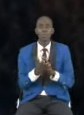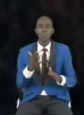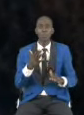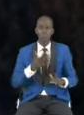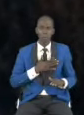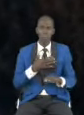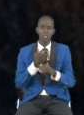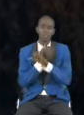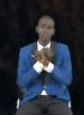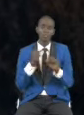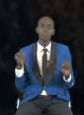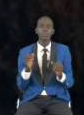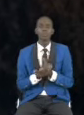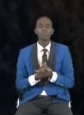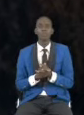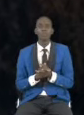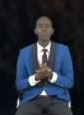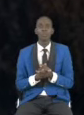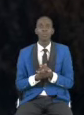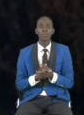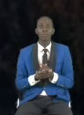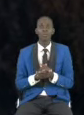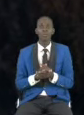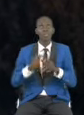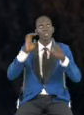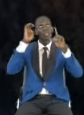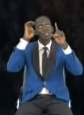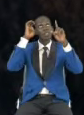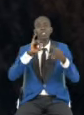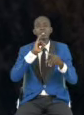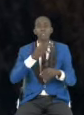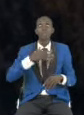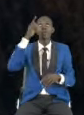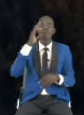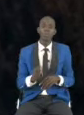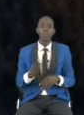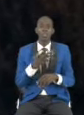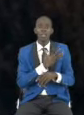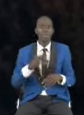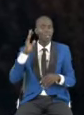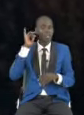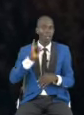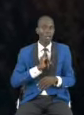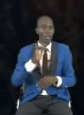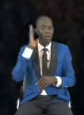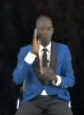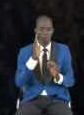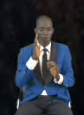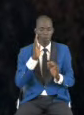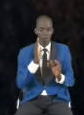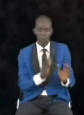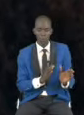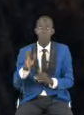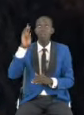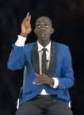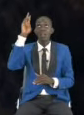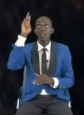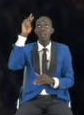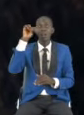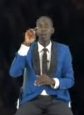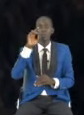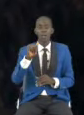salvation. He is my God, and I will prepare him an habitation. My